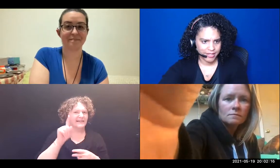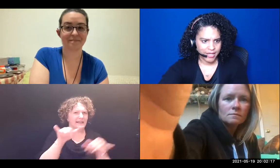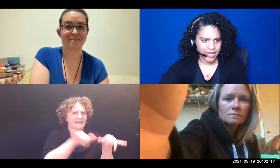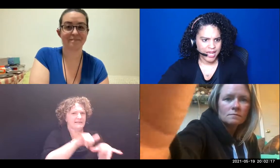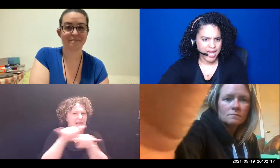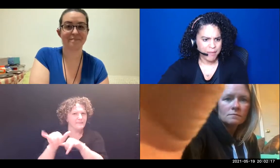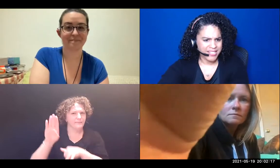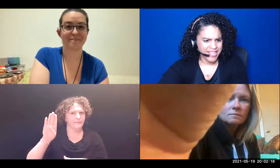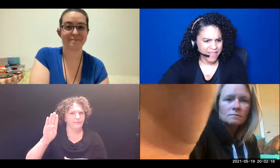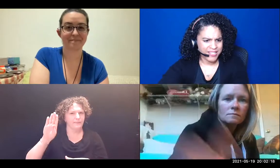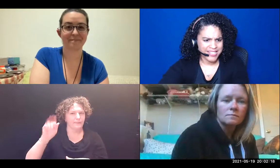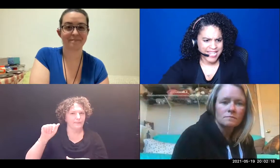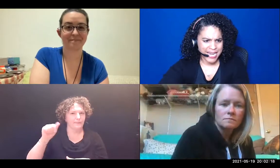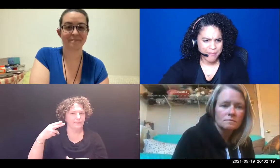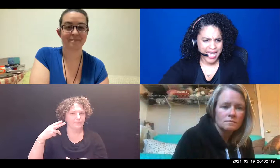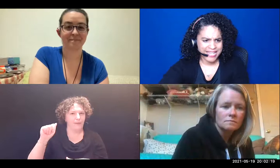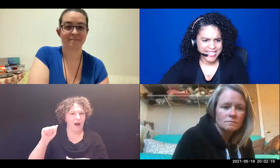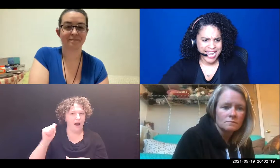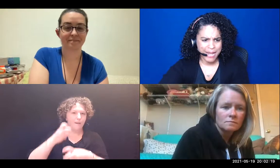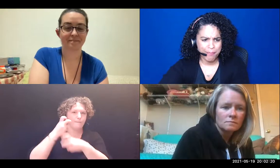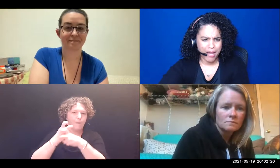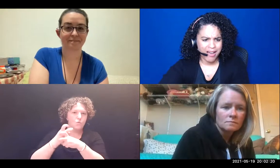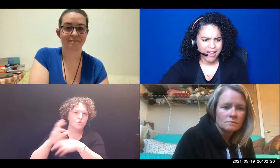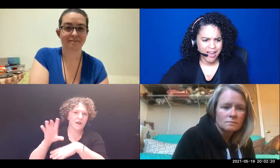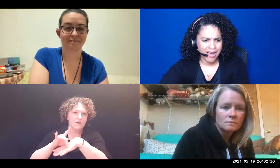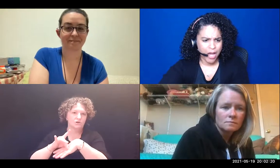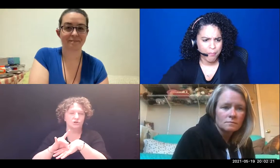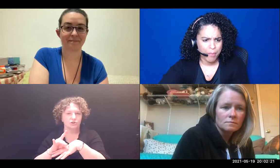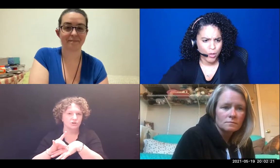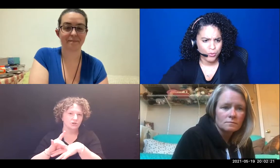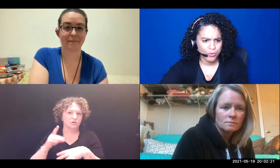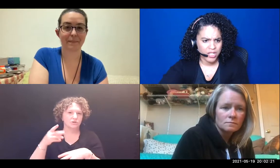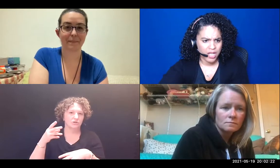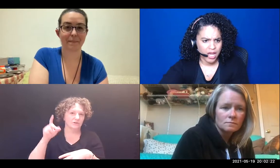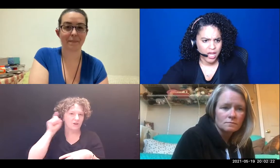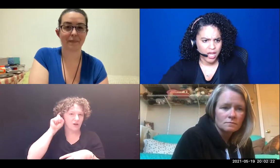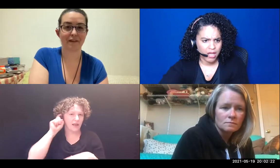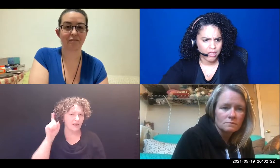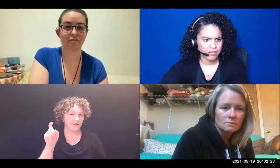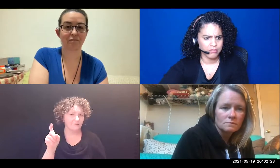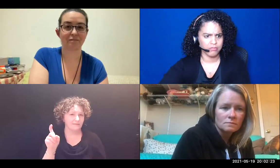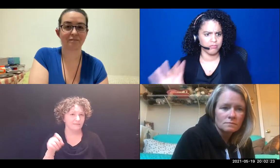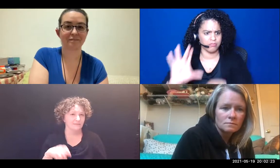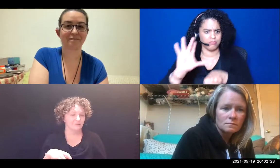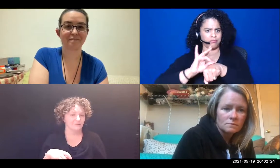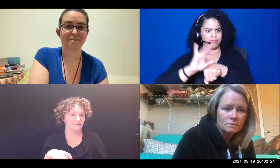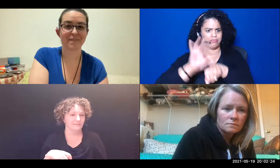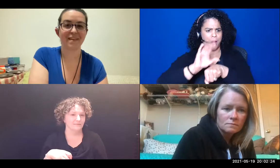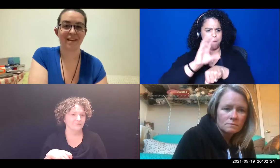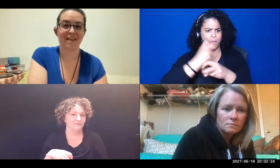implant. Is that the same as a baja, a bone?